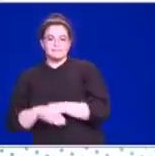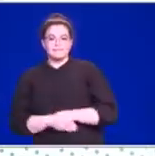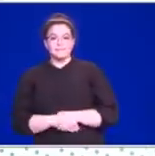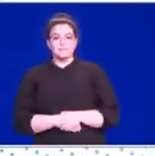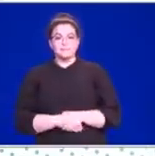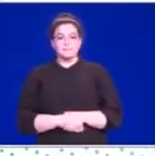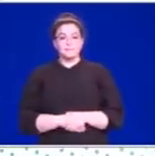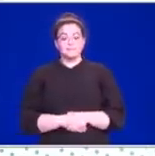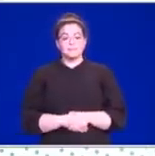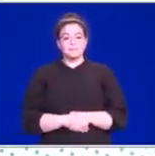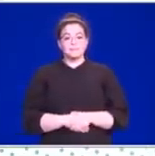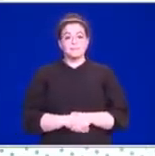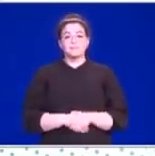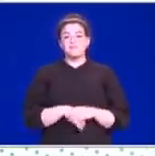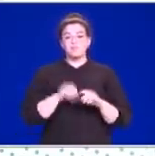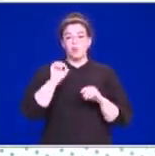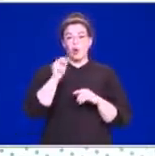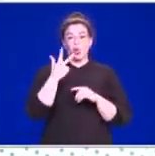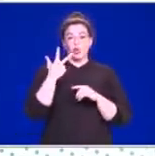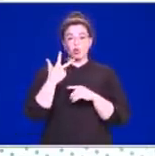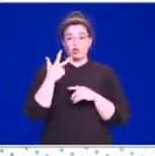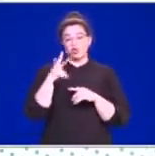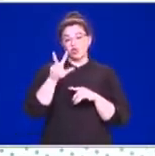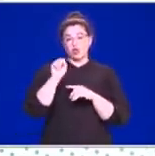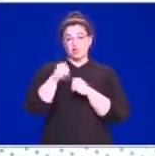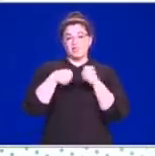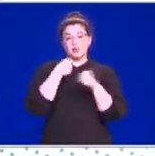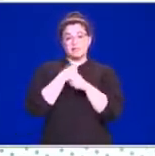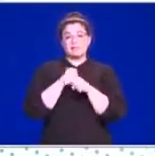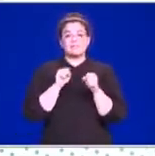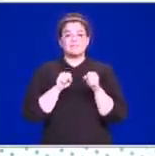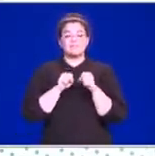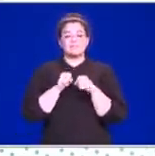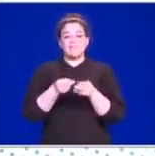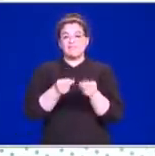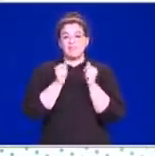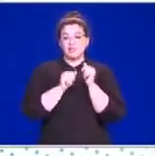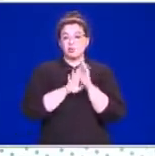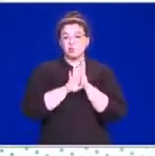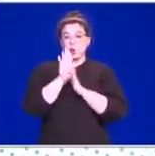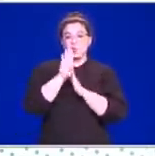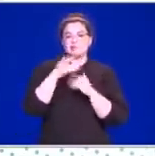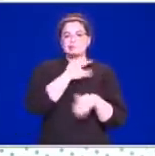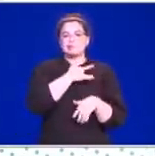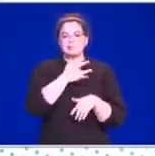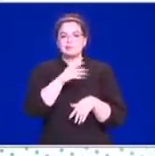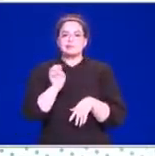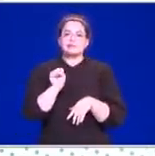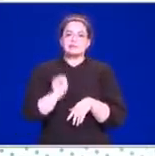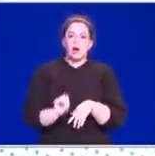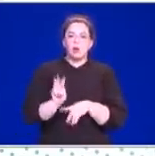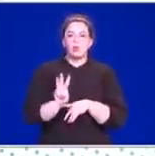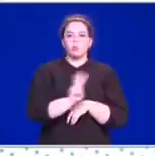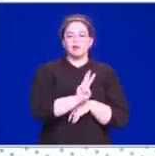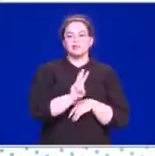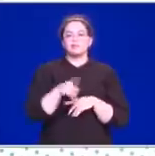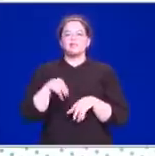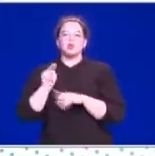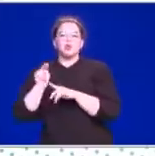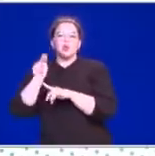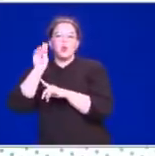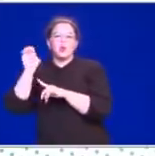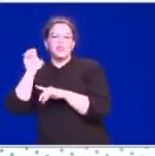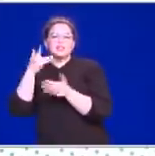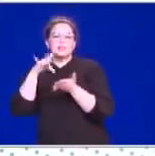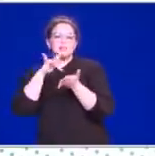all 3 decades, the fastest growing states have tended to be in the South or West, with generally slower growth for states in the